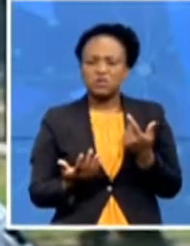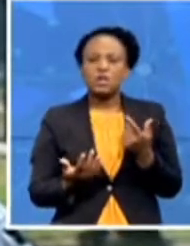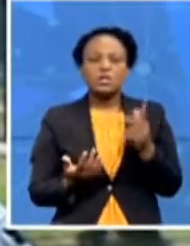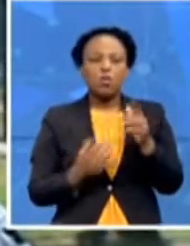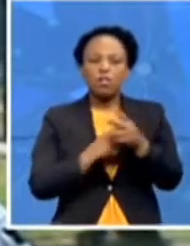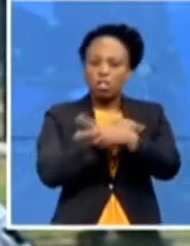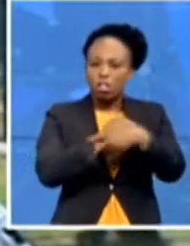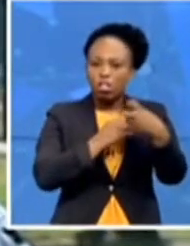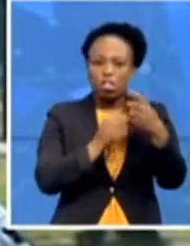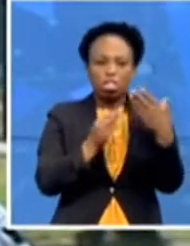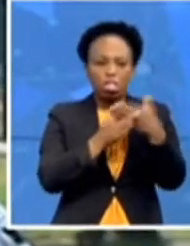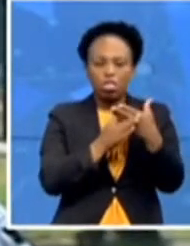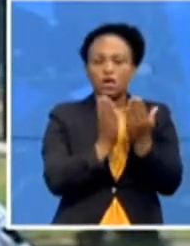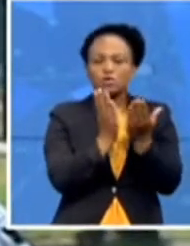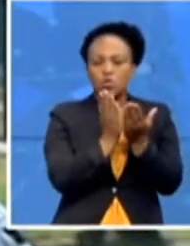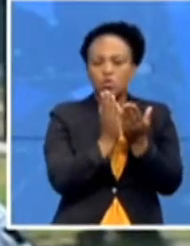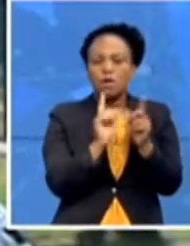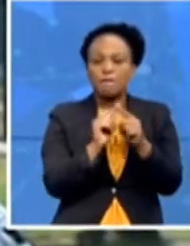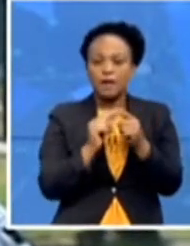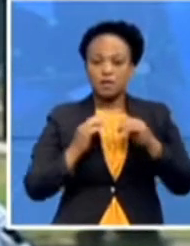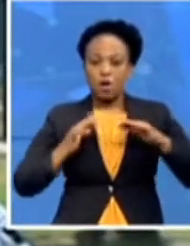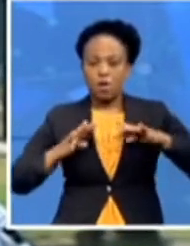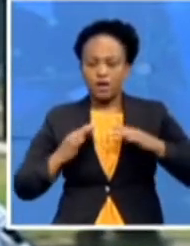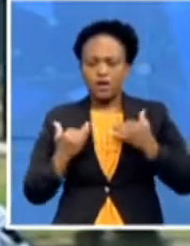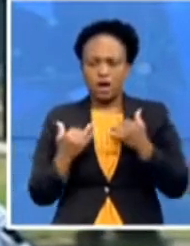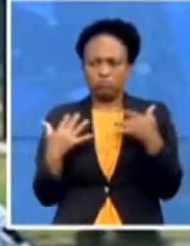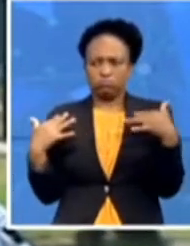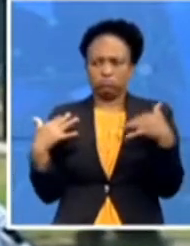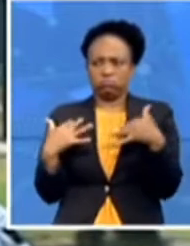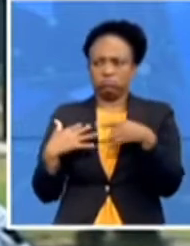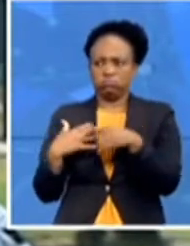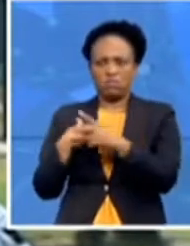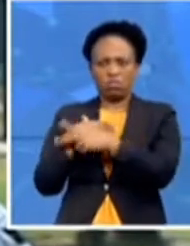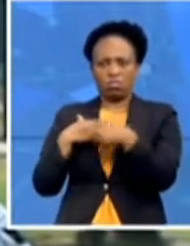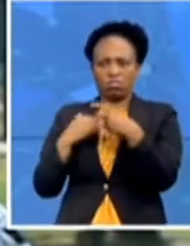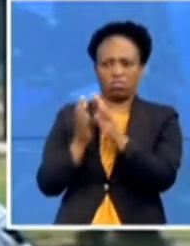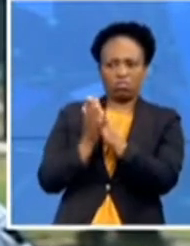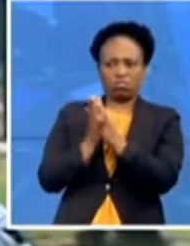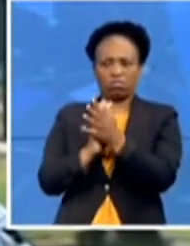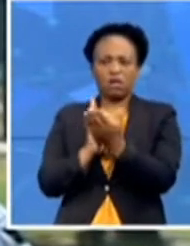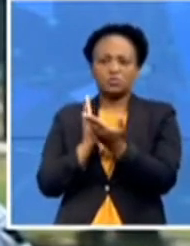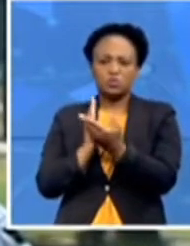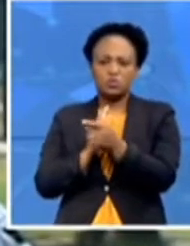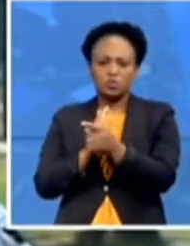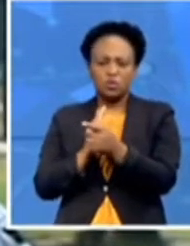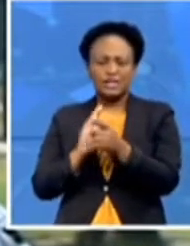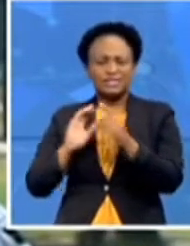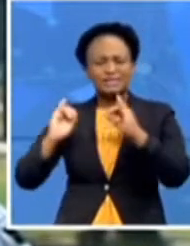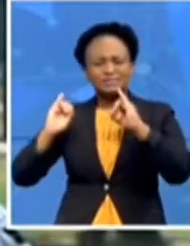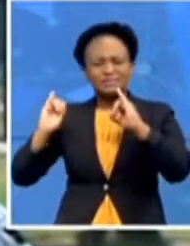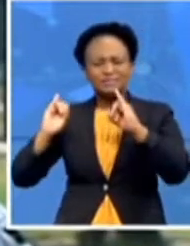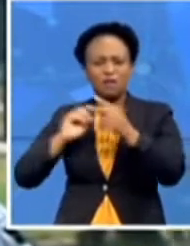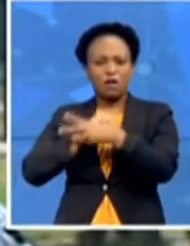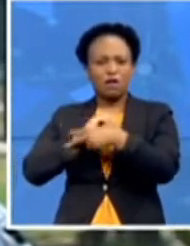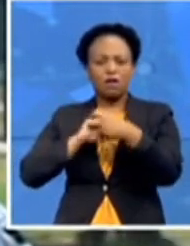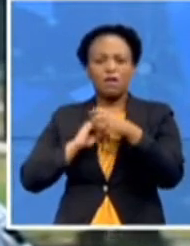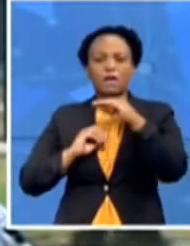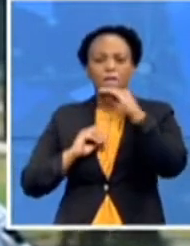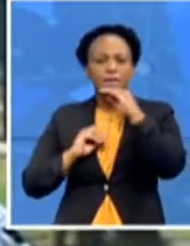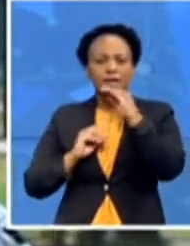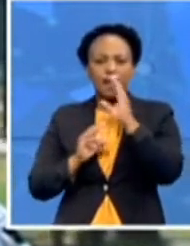a great shock to us that they vandalized the school to such a degree that we won't be able to feed the learners for the next few